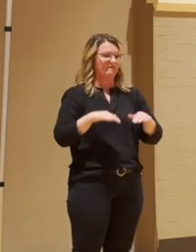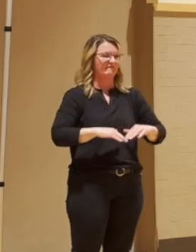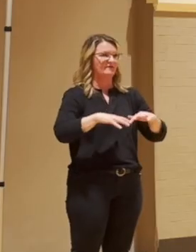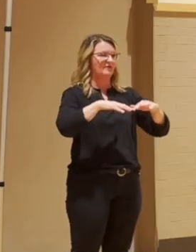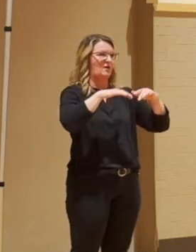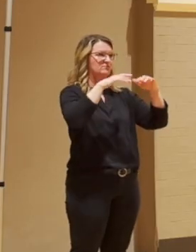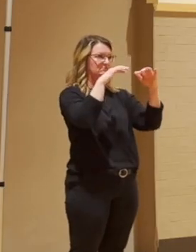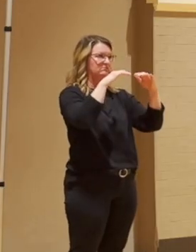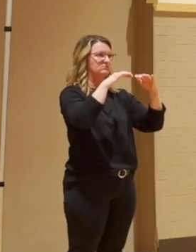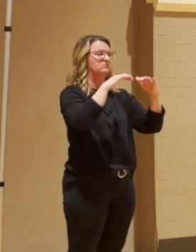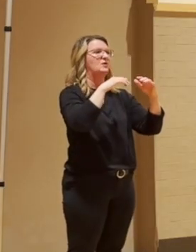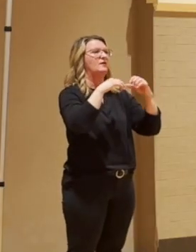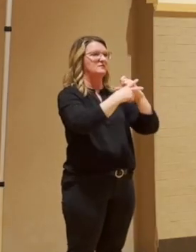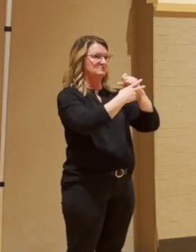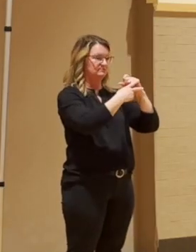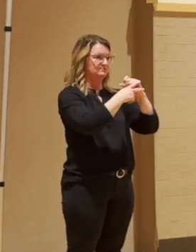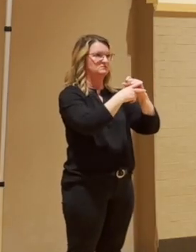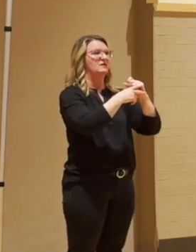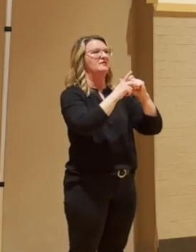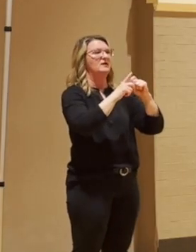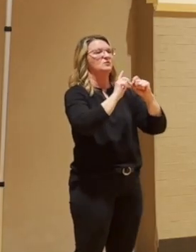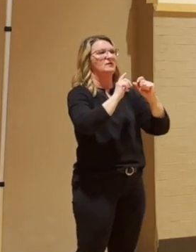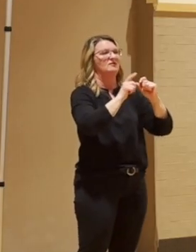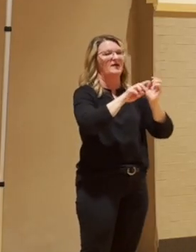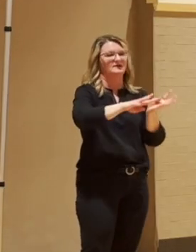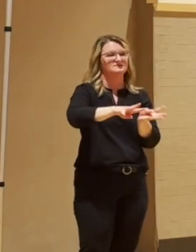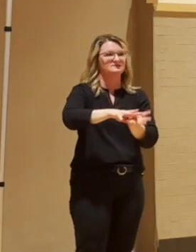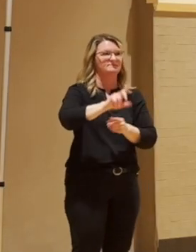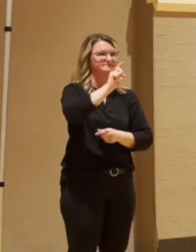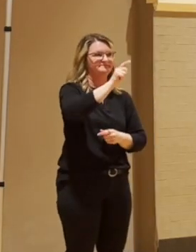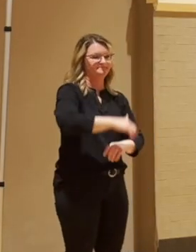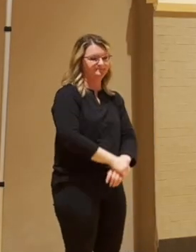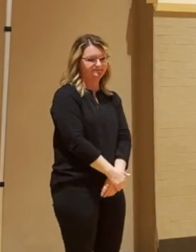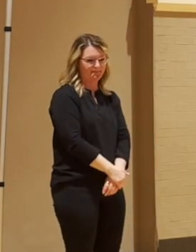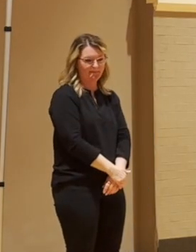and it still has room to overflow and exit the structure.